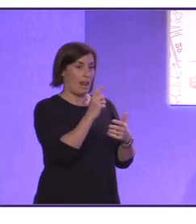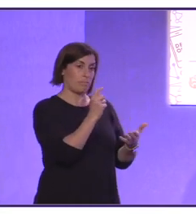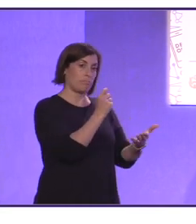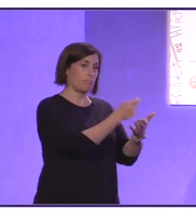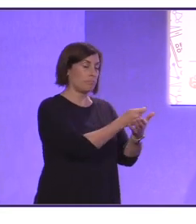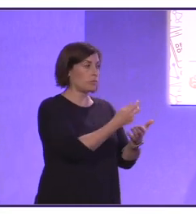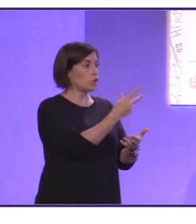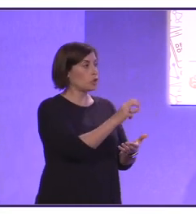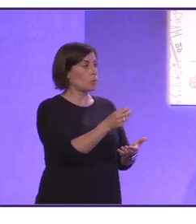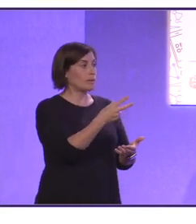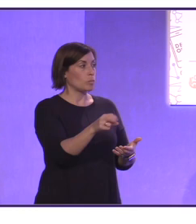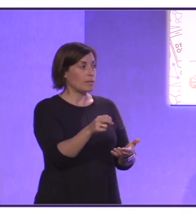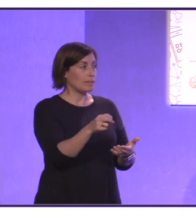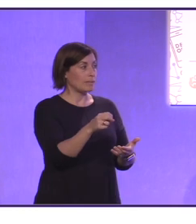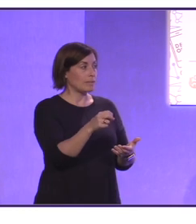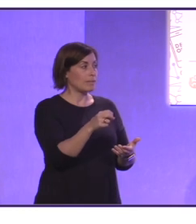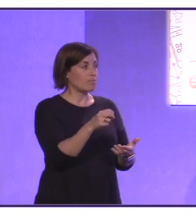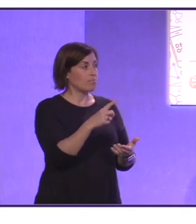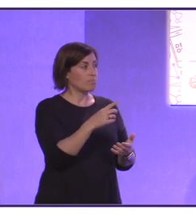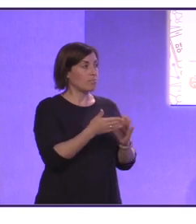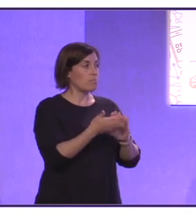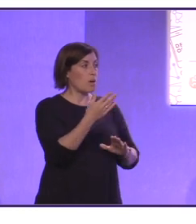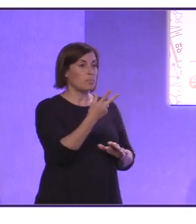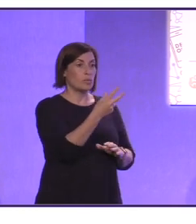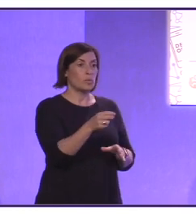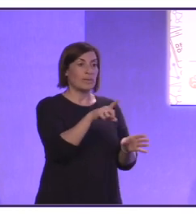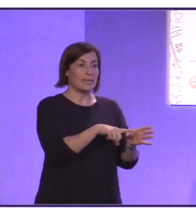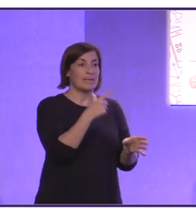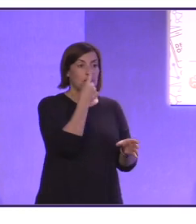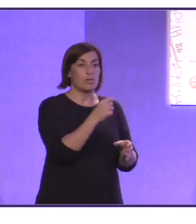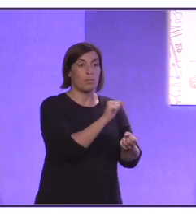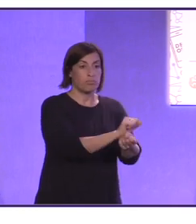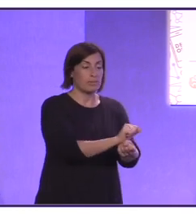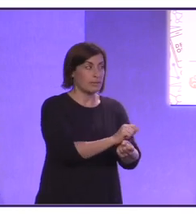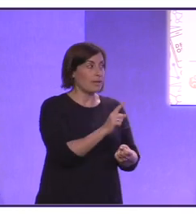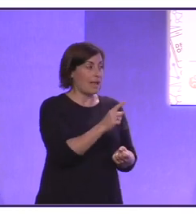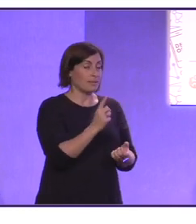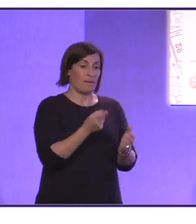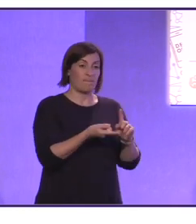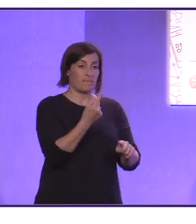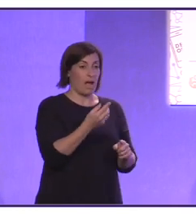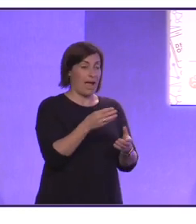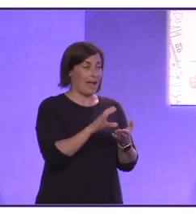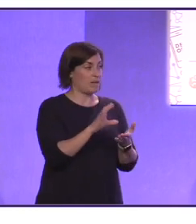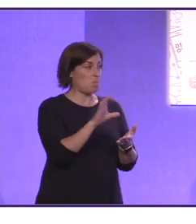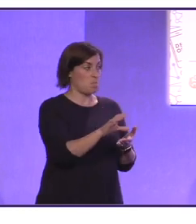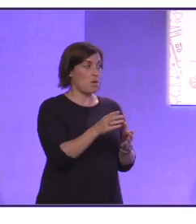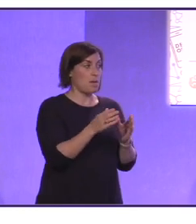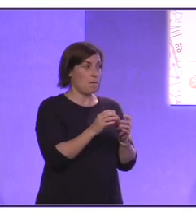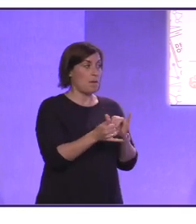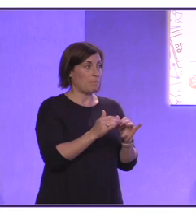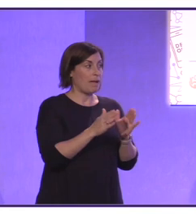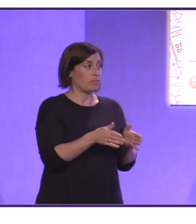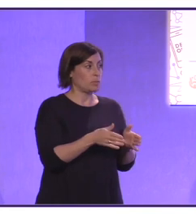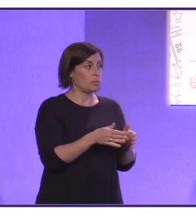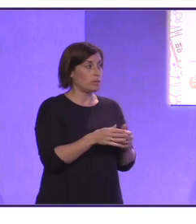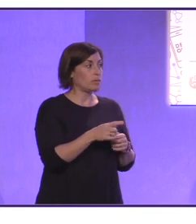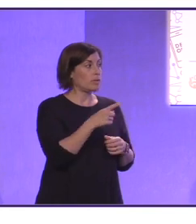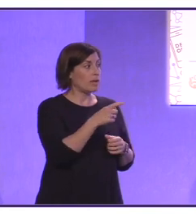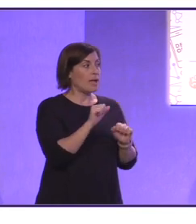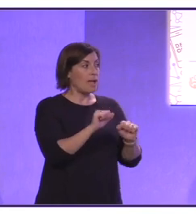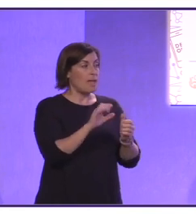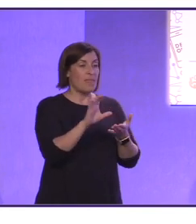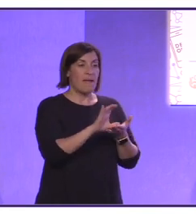2020, potentially facing up to 20 years in prison and millions of pounds in fines. Theranos was a massive, massive project. The scale of the